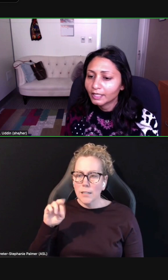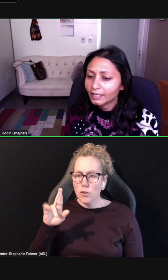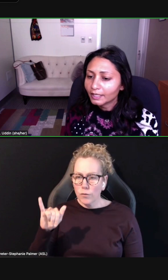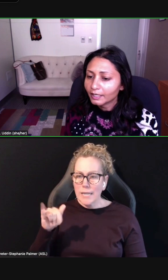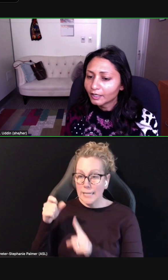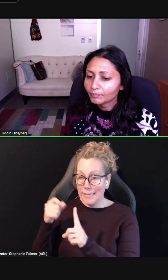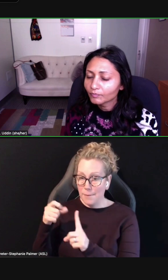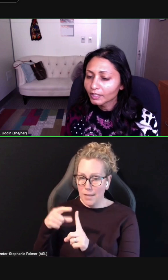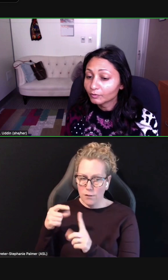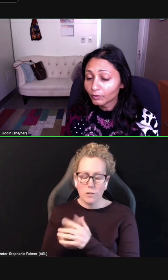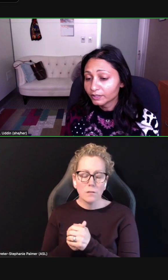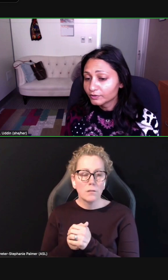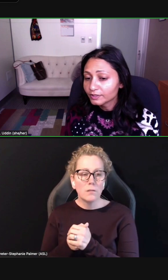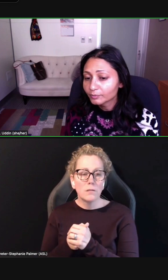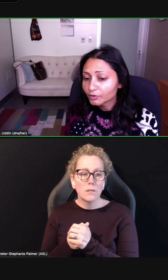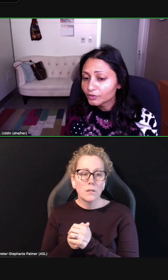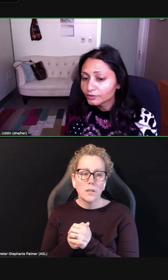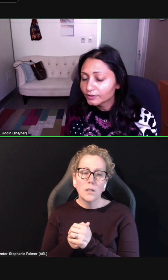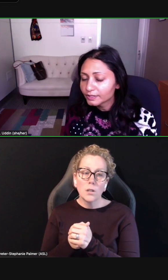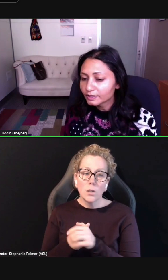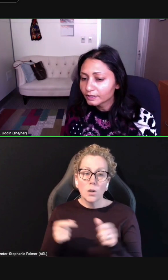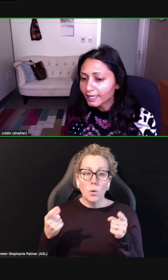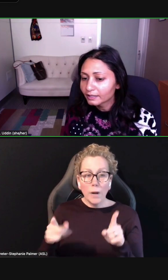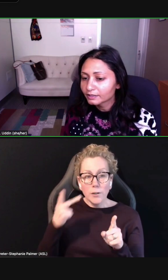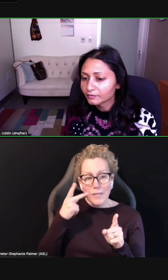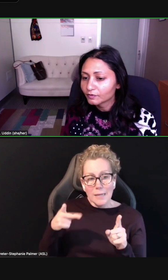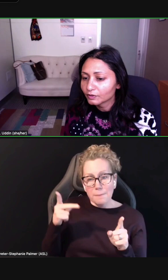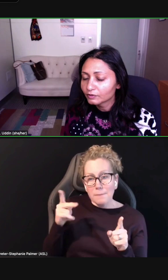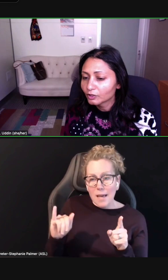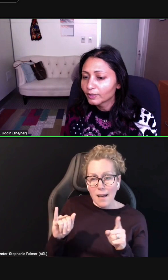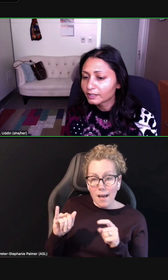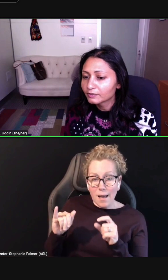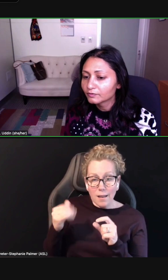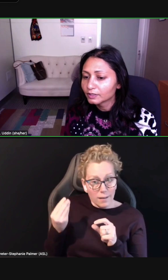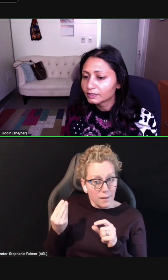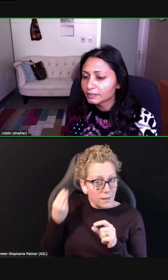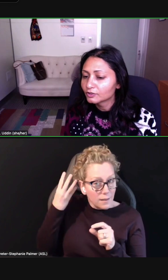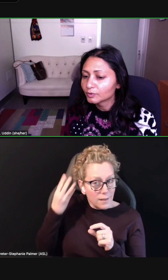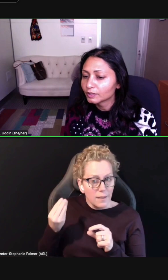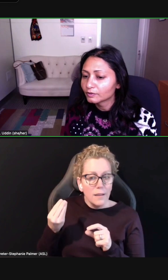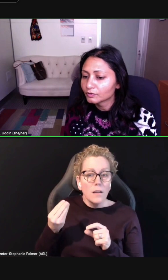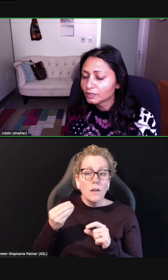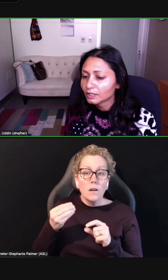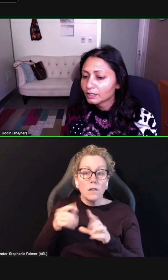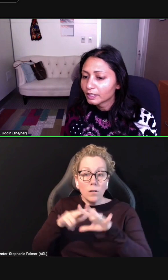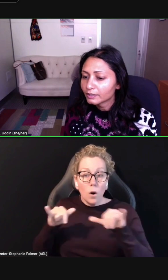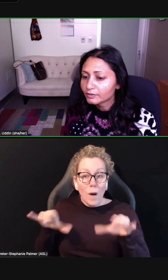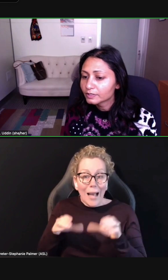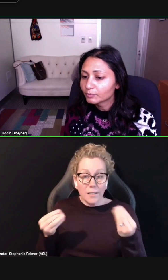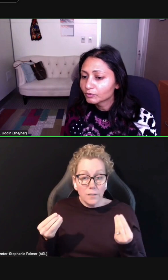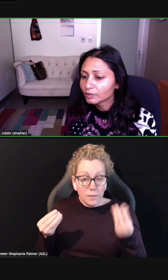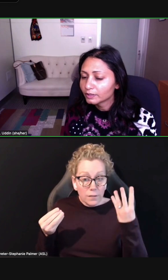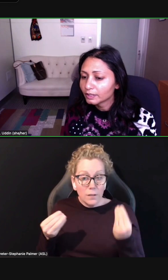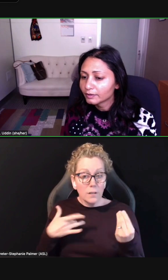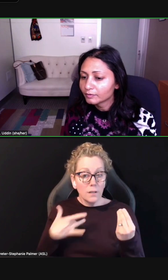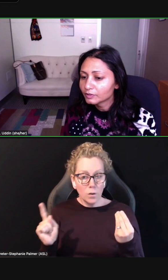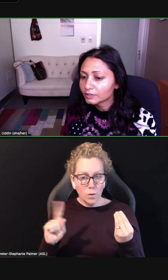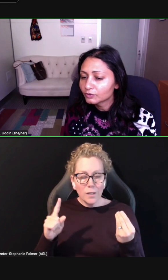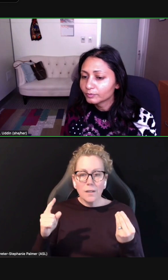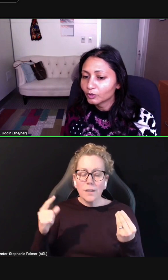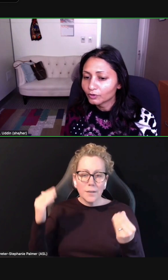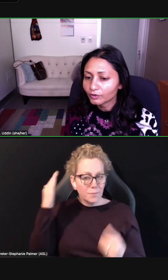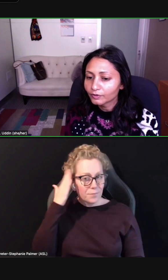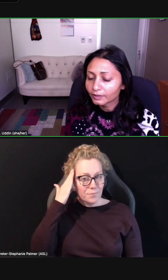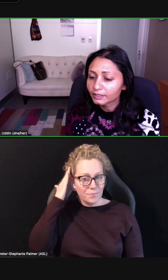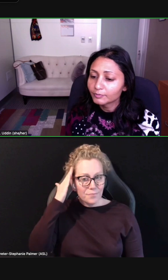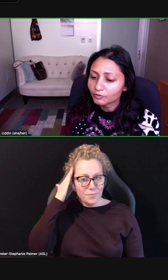stimulation. And when you see the posterior insula active, the coactivity tends to be in those temporal and